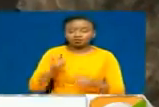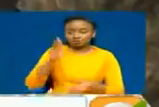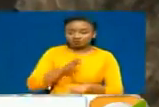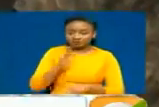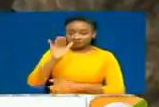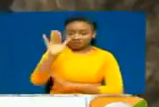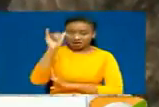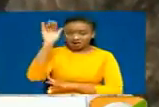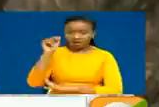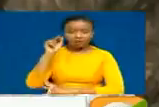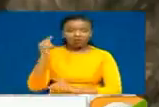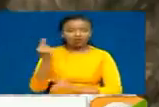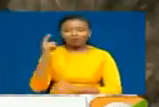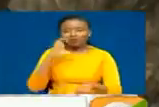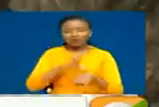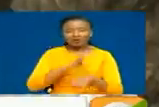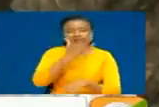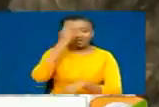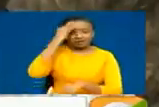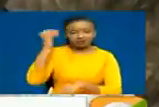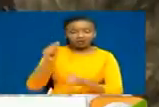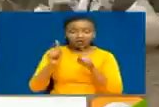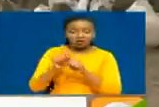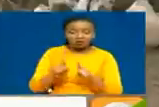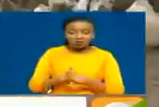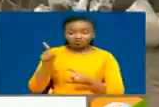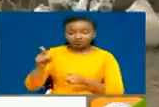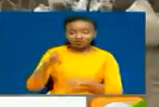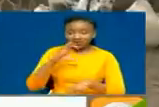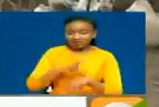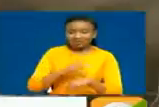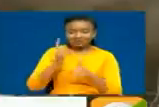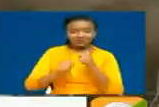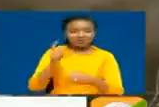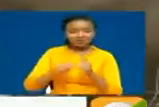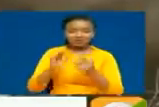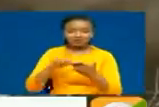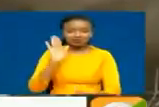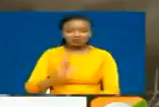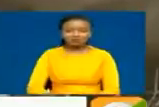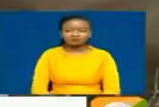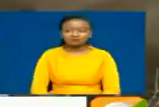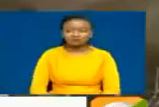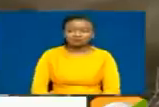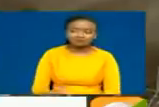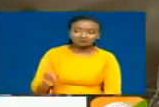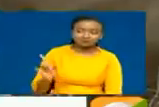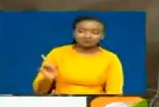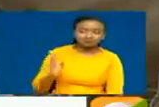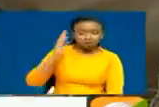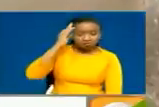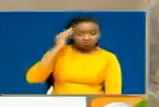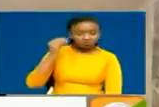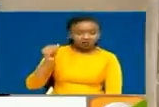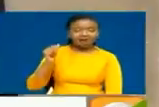Two, the Somali camels produce more milk than the rendile and the turkana. These are the Somali